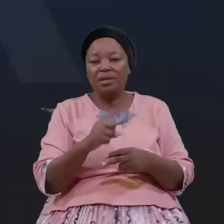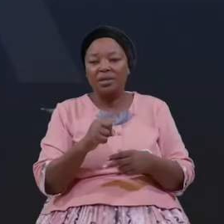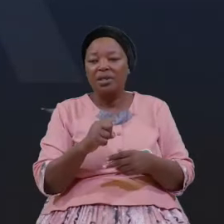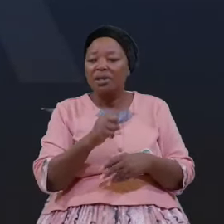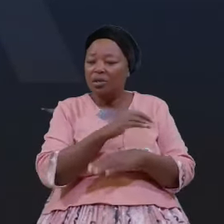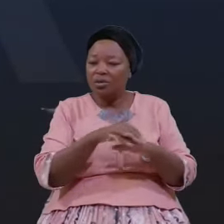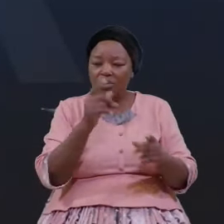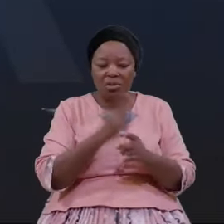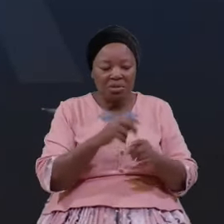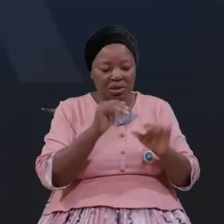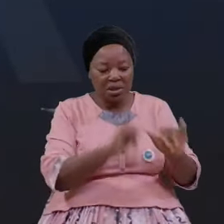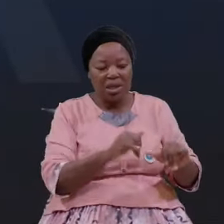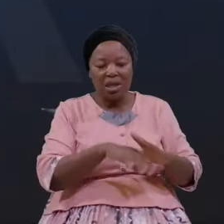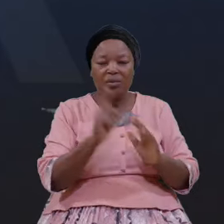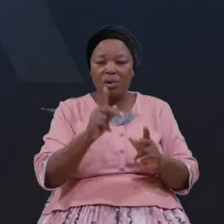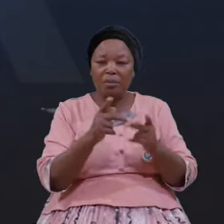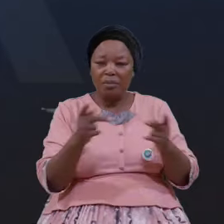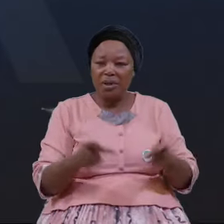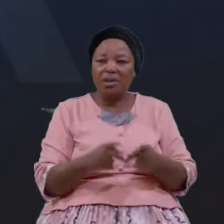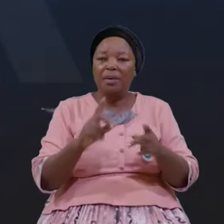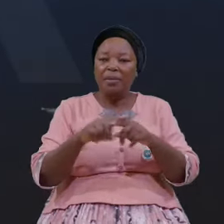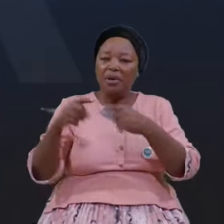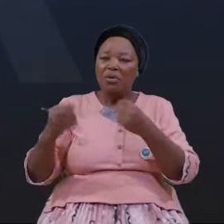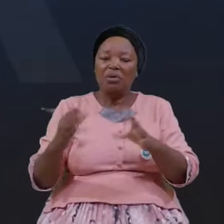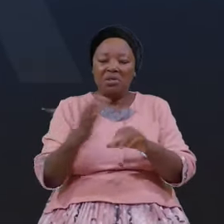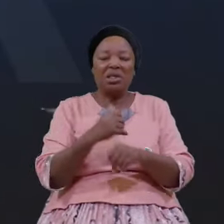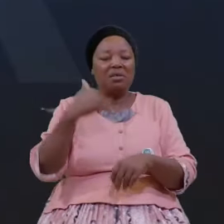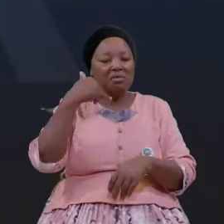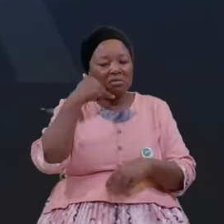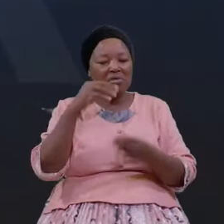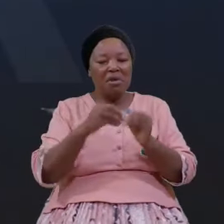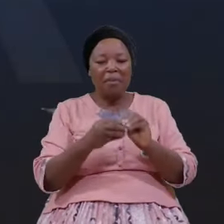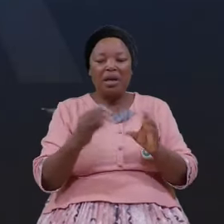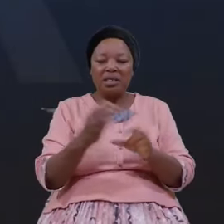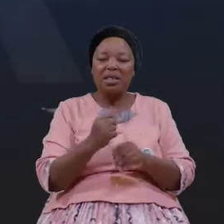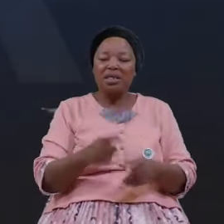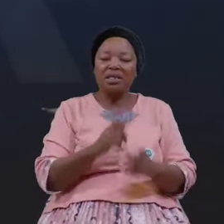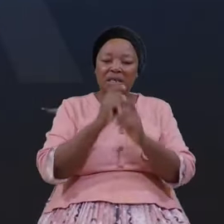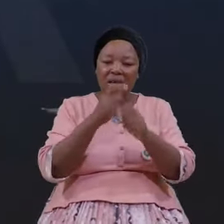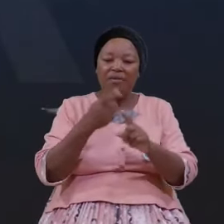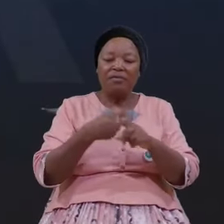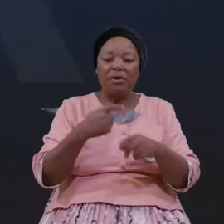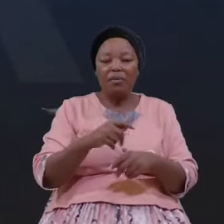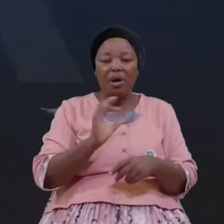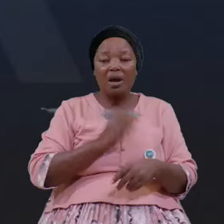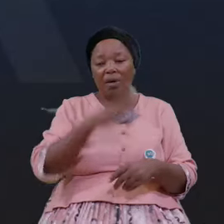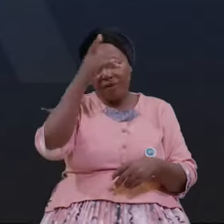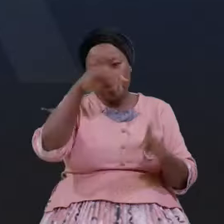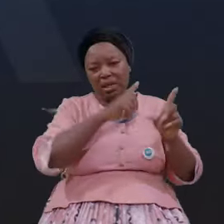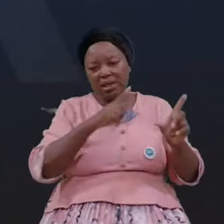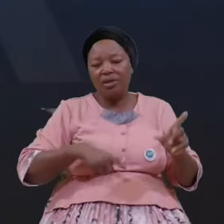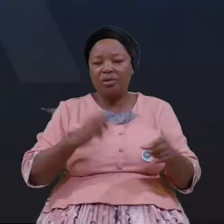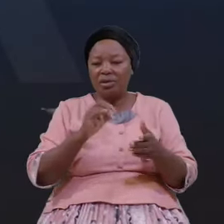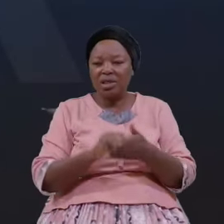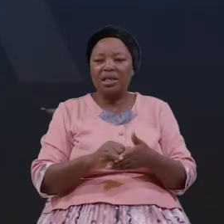properly, write their phone numbers, get the essential parts, so that we can be able to finish within